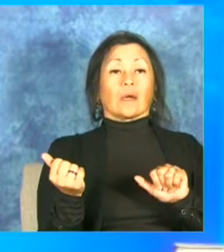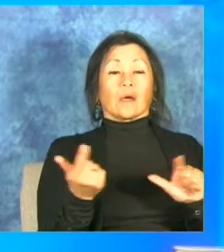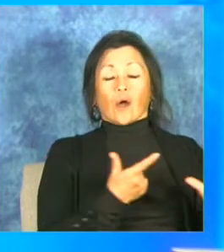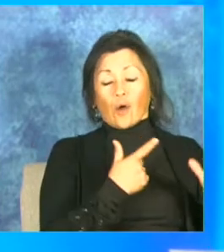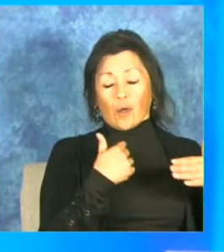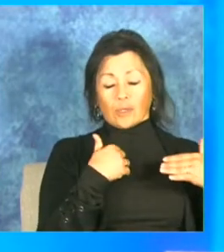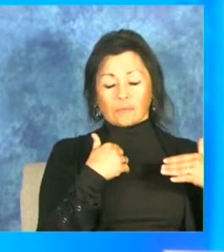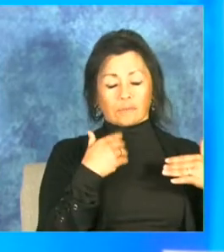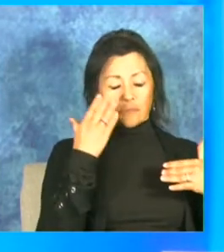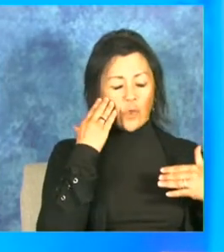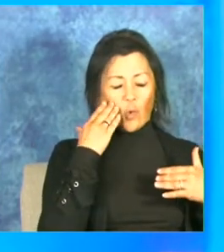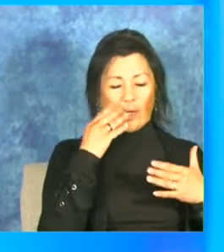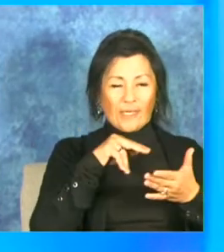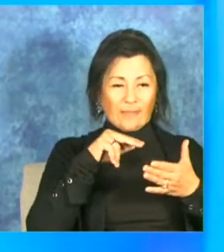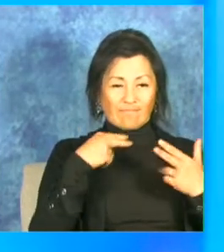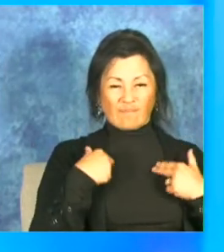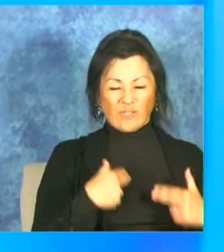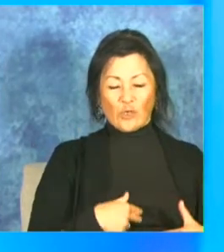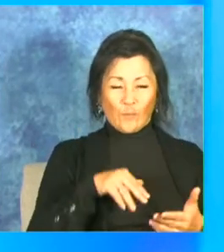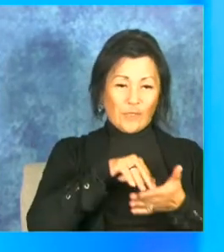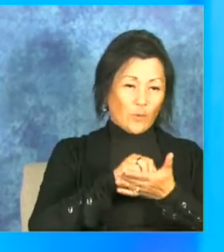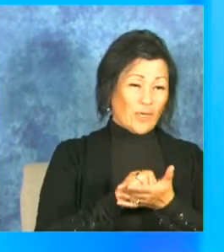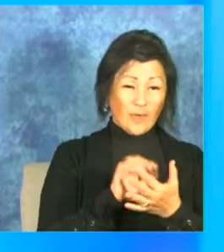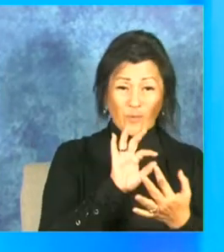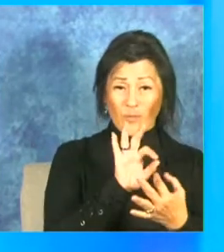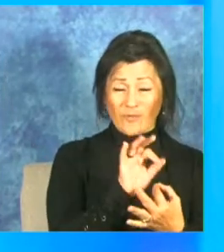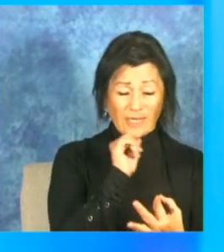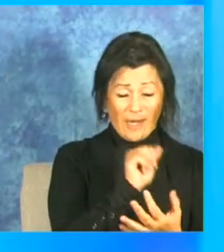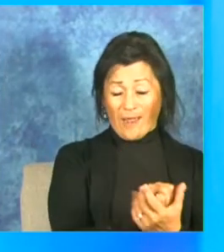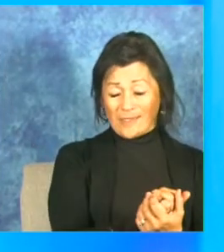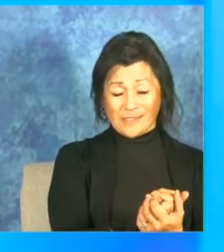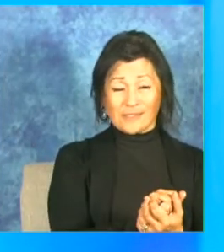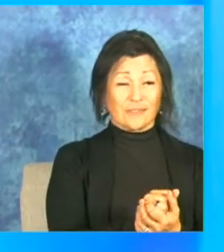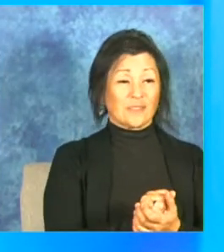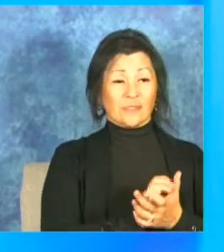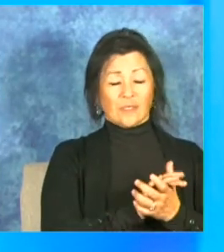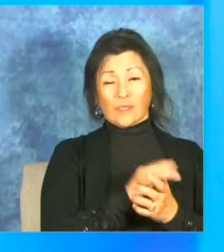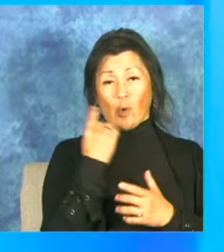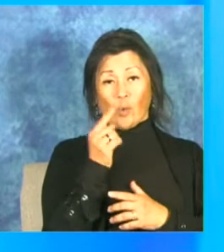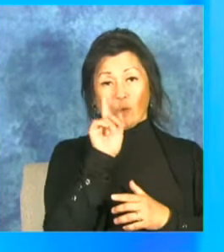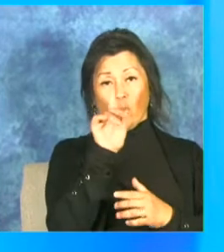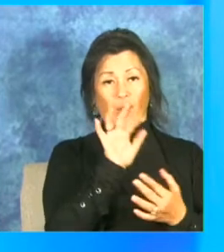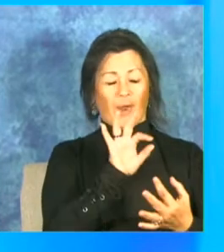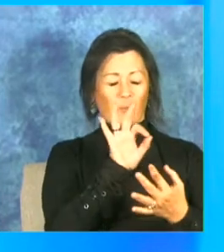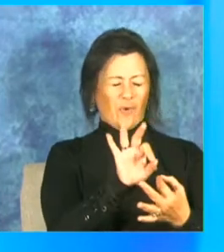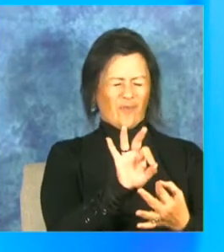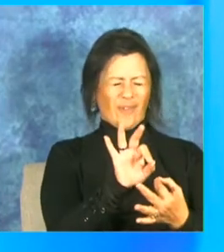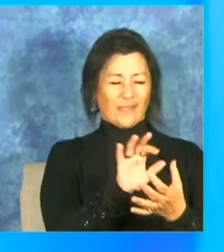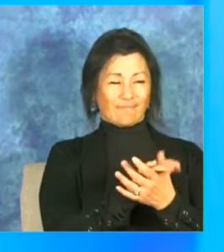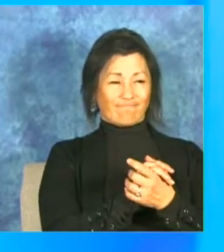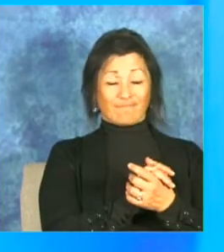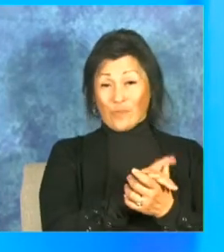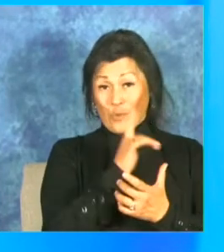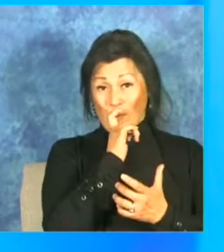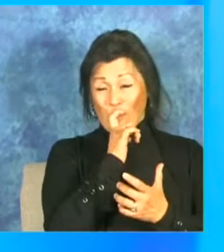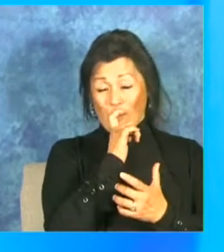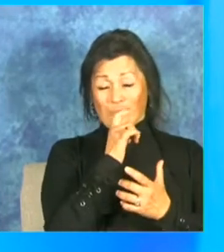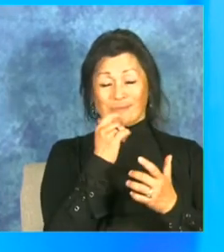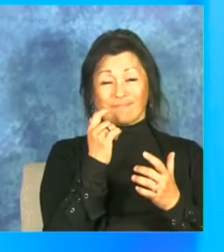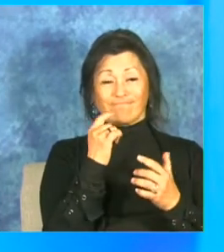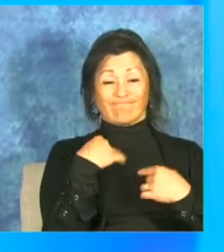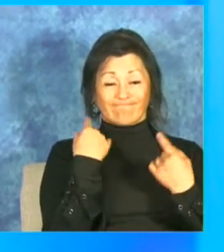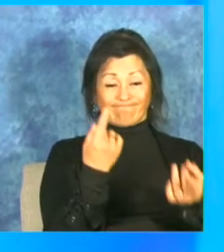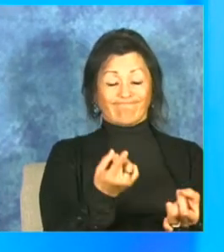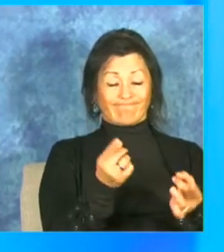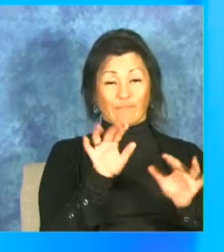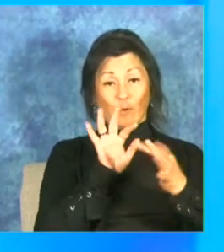human frailty. We are not perfect. We will not be perfect. There's only one who is and has always been and will